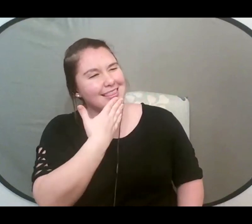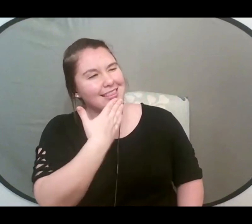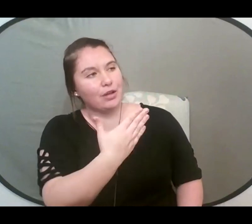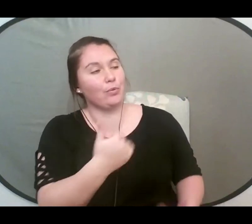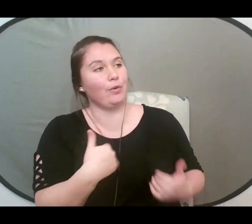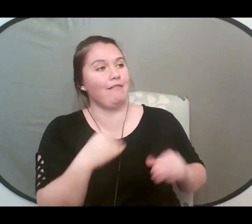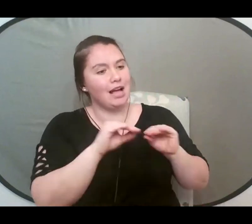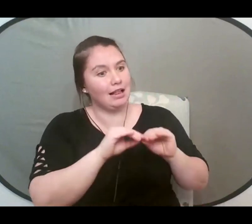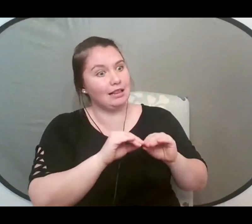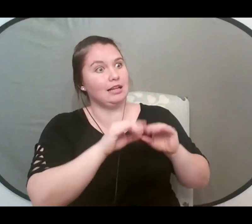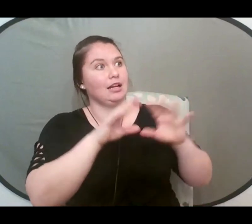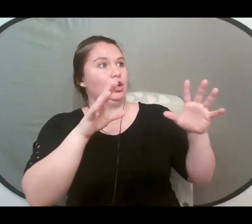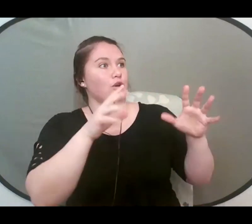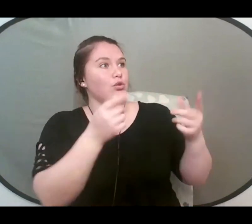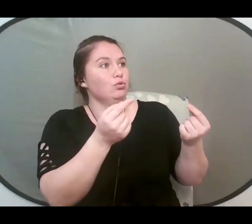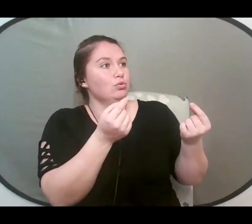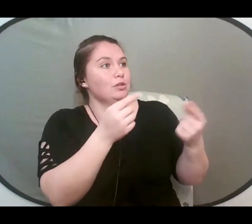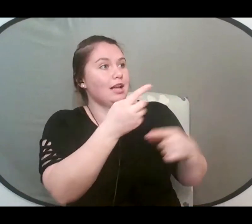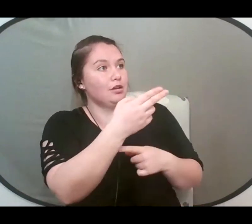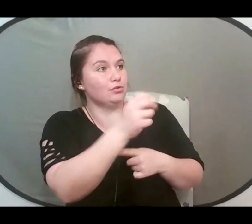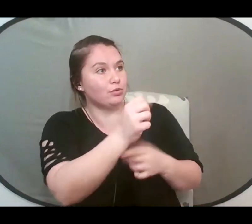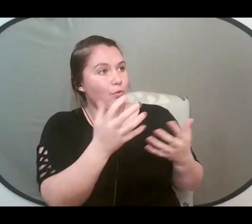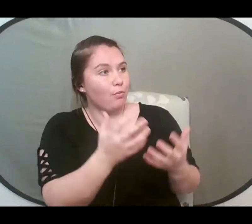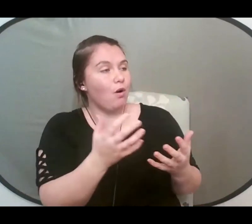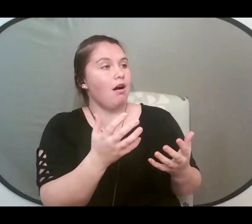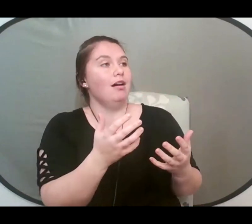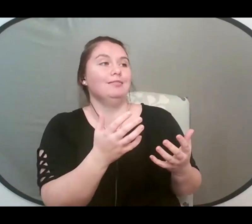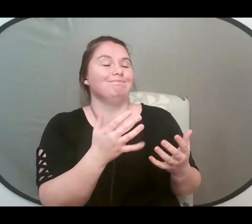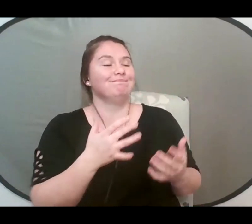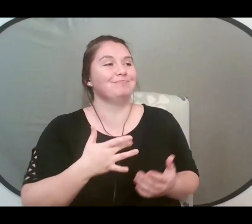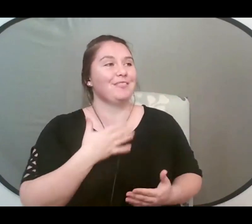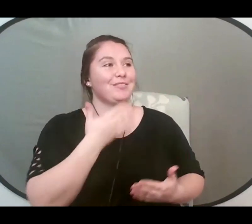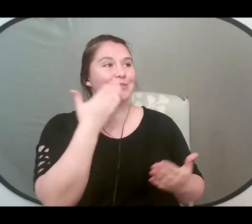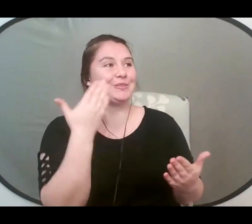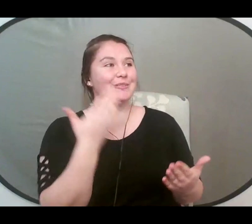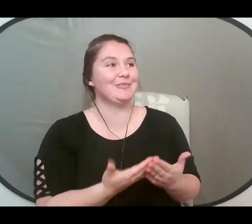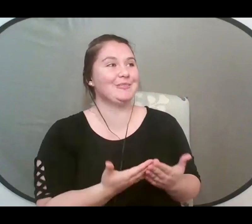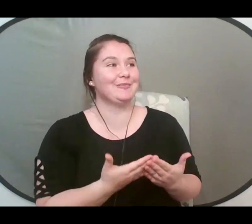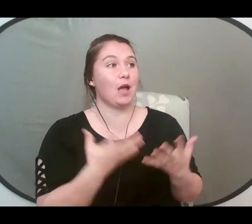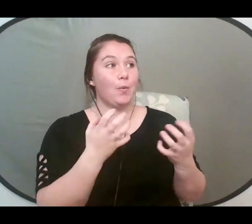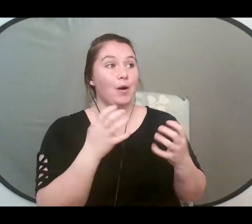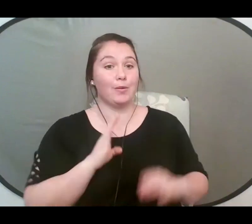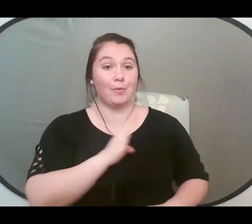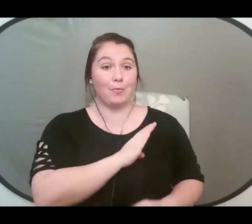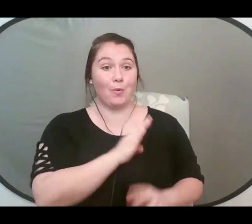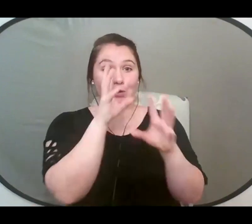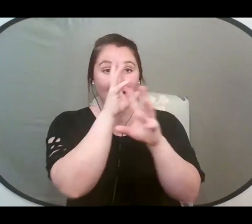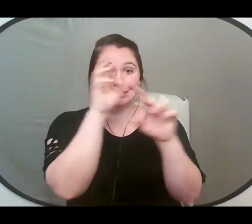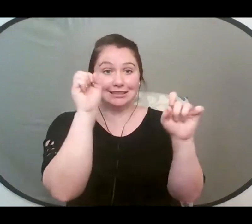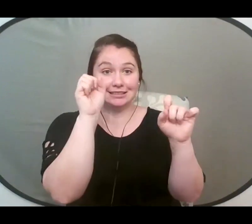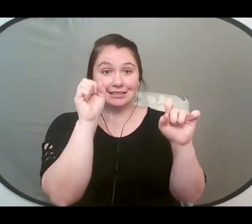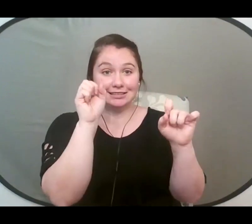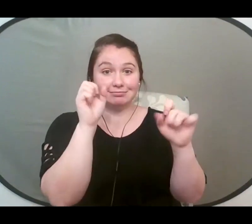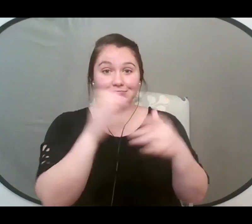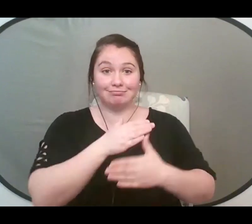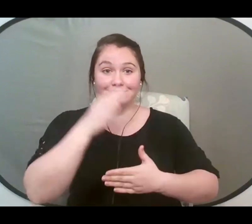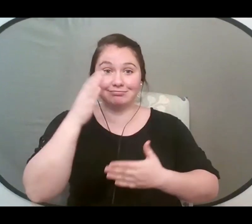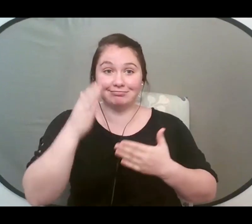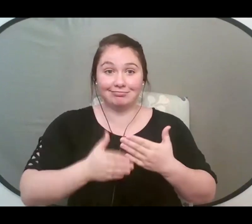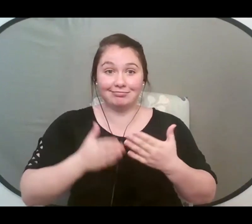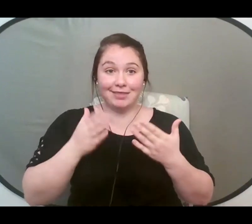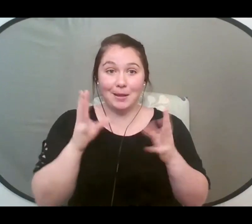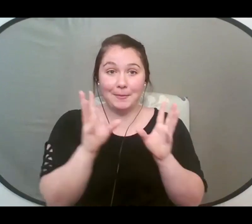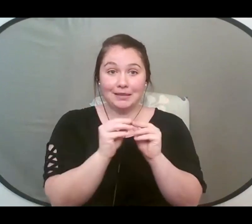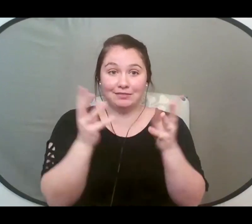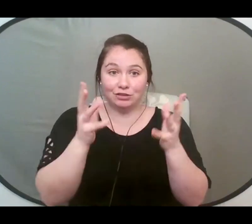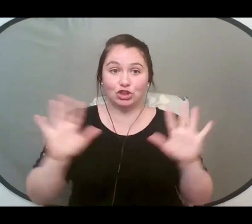on high school, and that feels really good. And I will let our board president in the meeting.